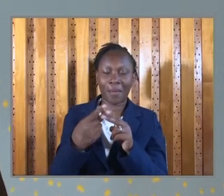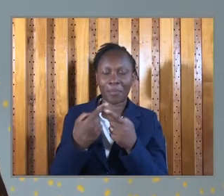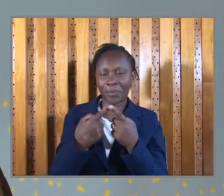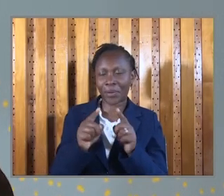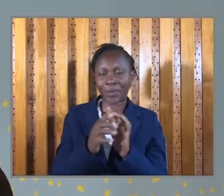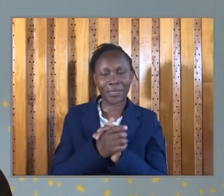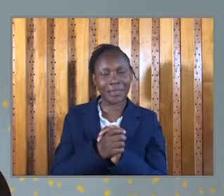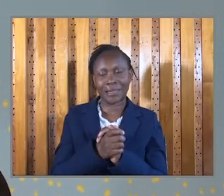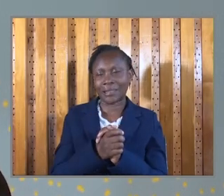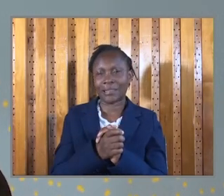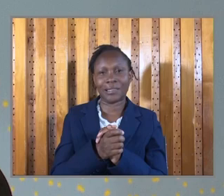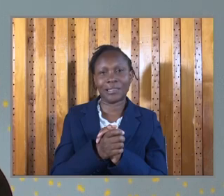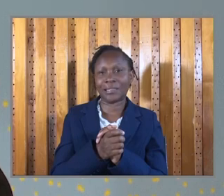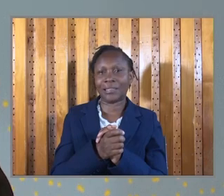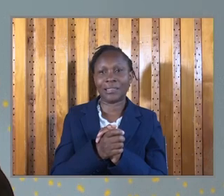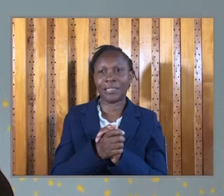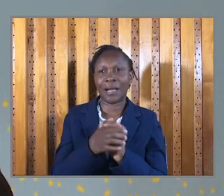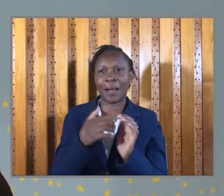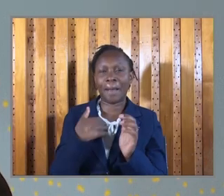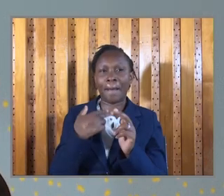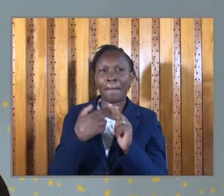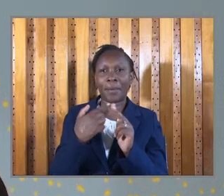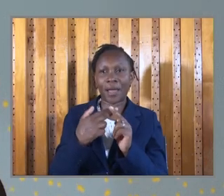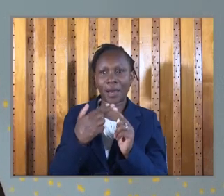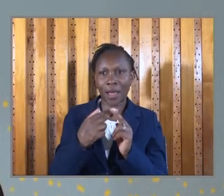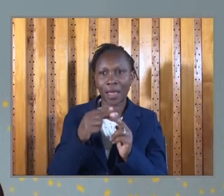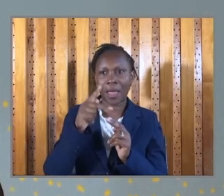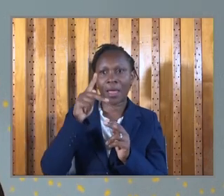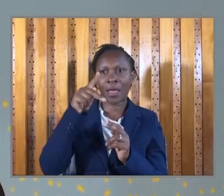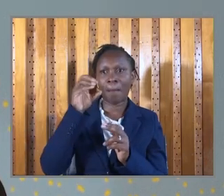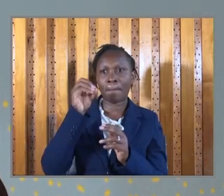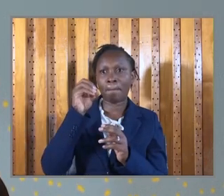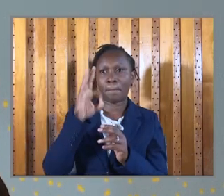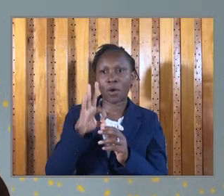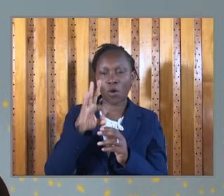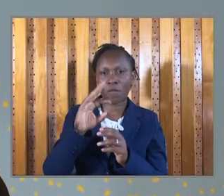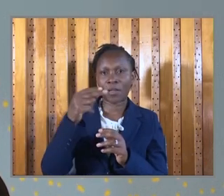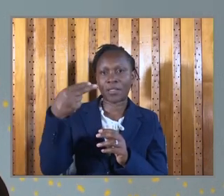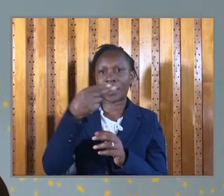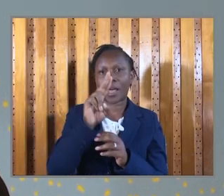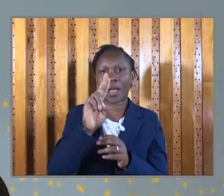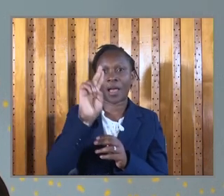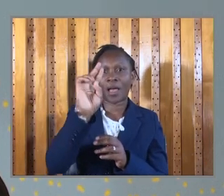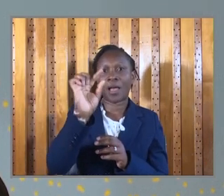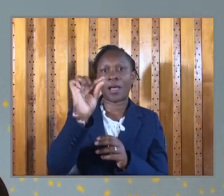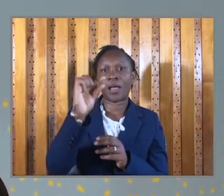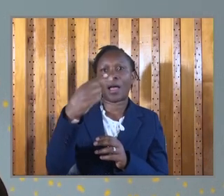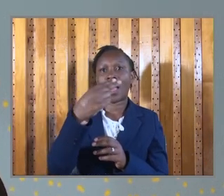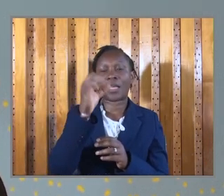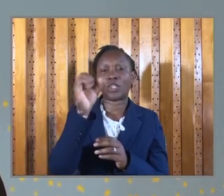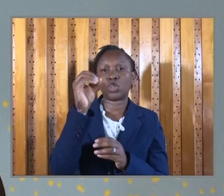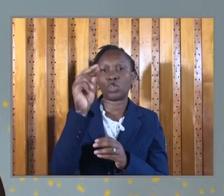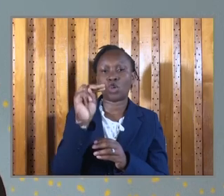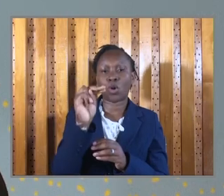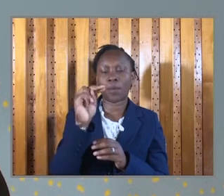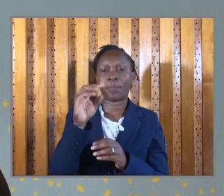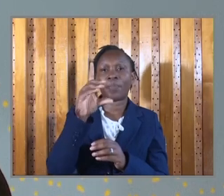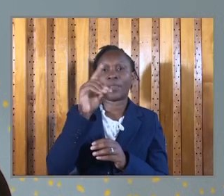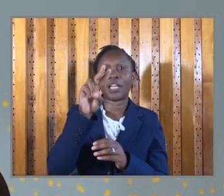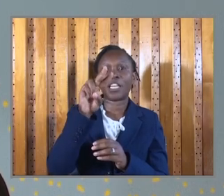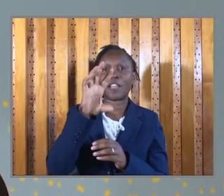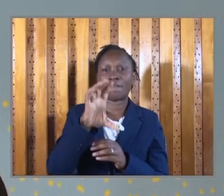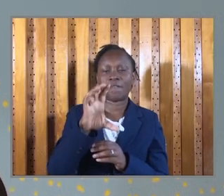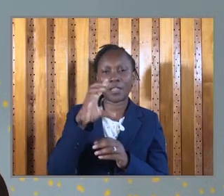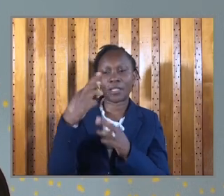to tell you that my name is Professor Jesang Hutchinson, the Deputy Vice Chancellor in charge of research, innovation, and enterprise